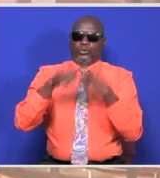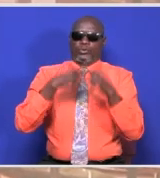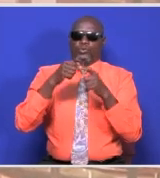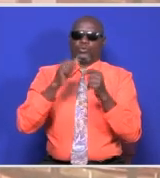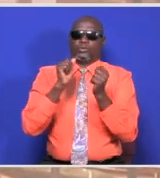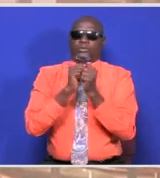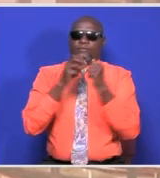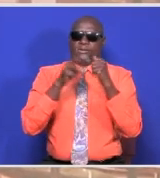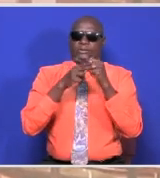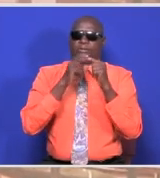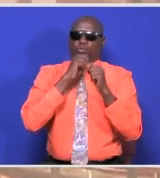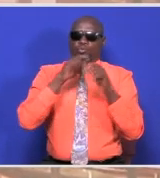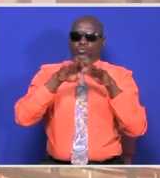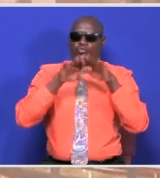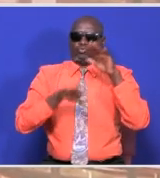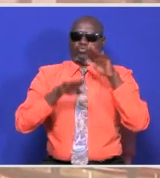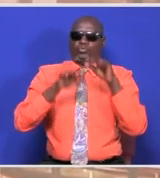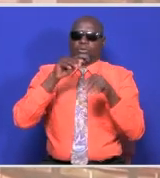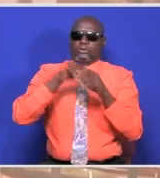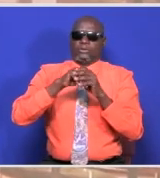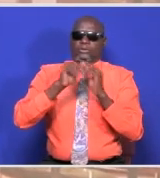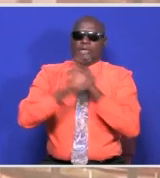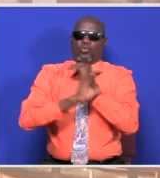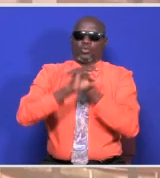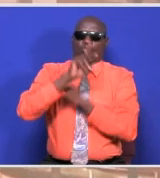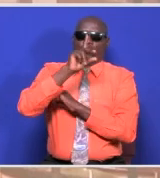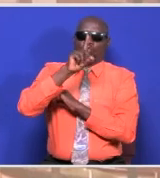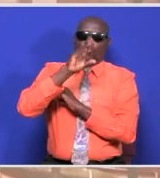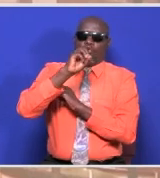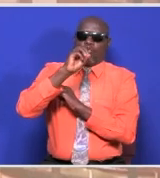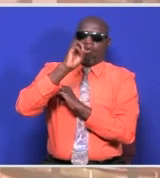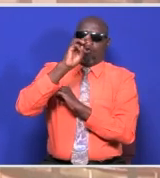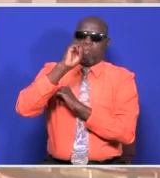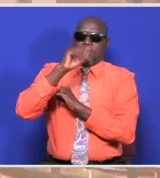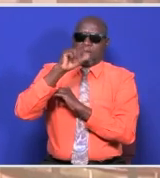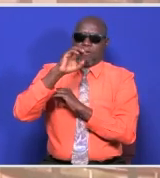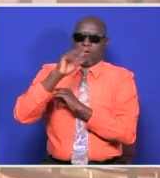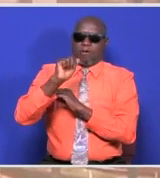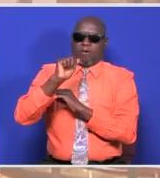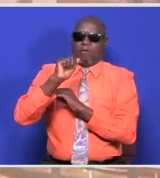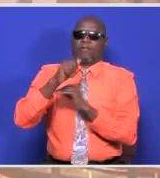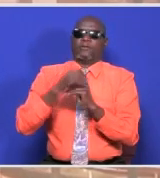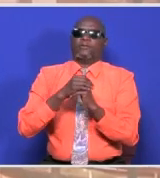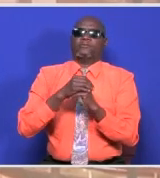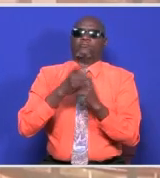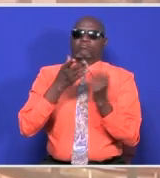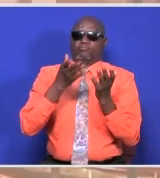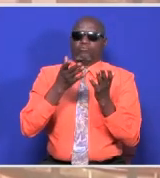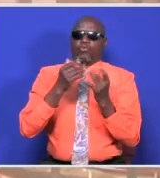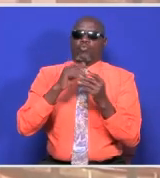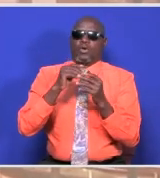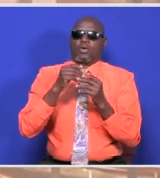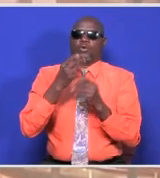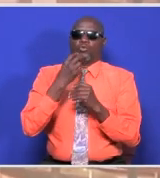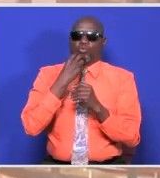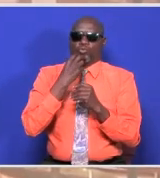katika Jamhuri ya Dominica. Watakuwa na mechi ya mwisho ya kirafiki dhidi ya mwenyeji Jamhuri ya Dominica Jumanne